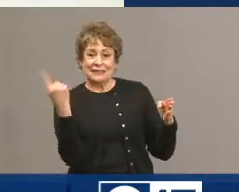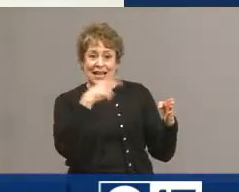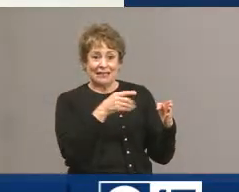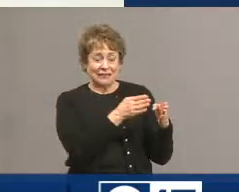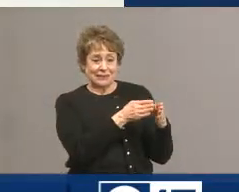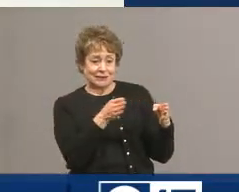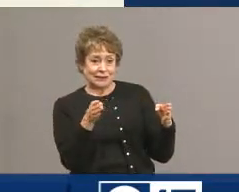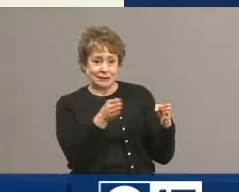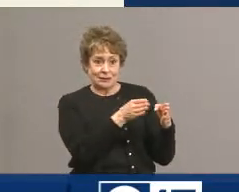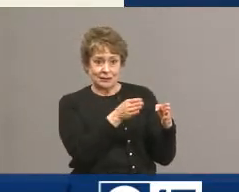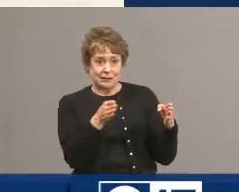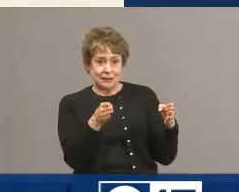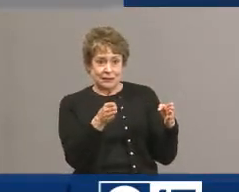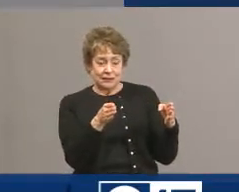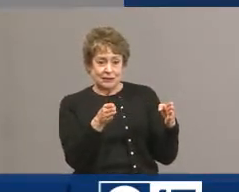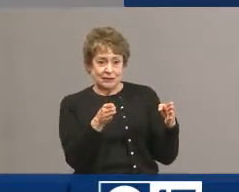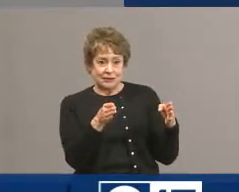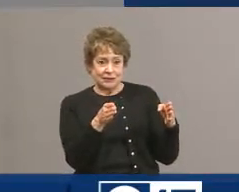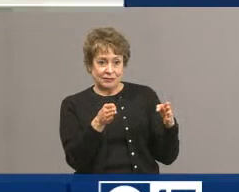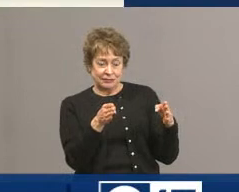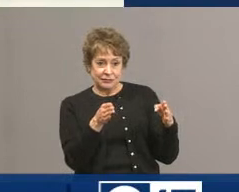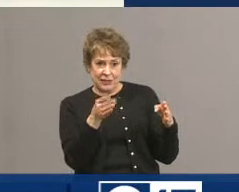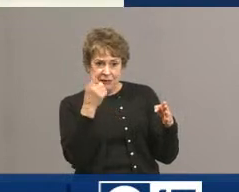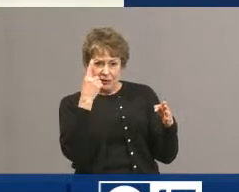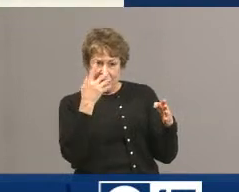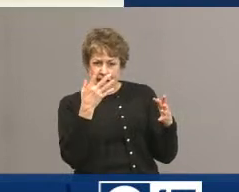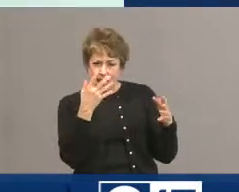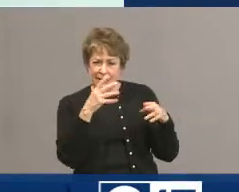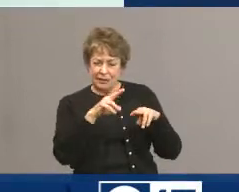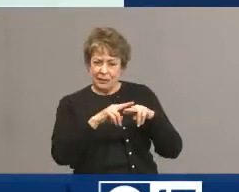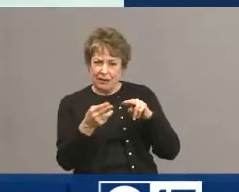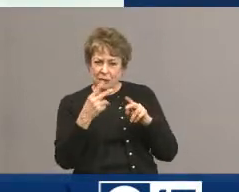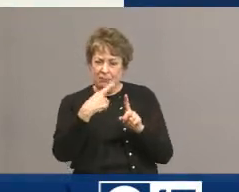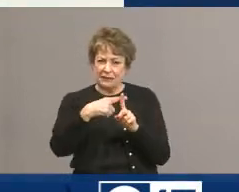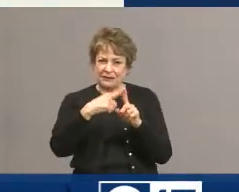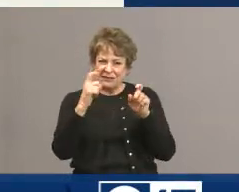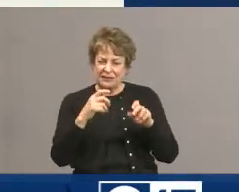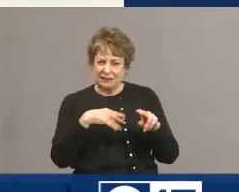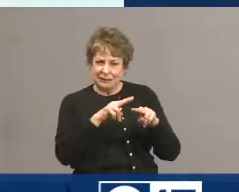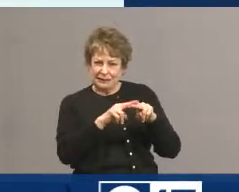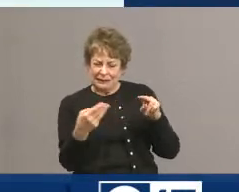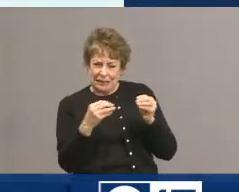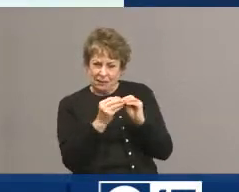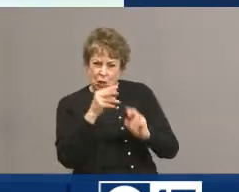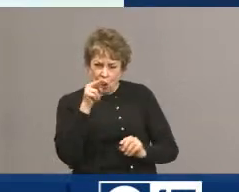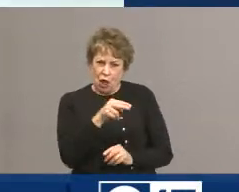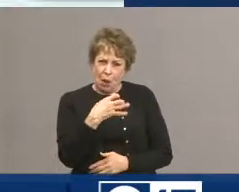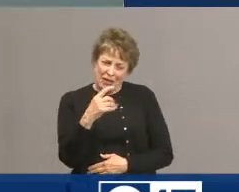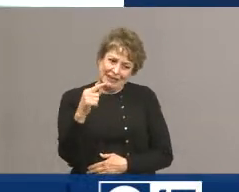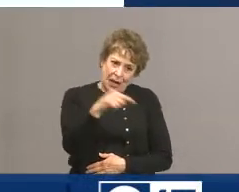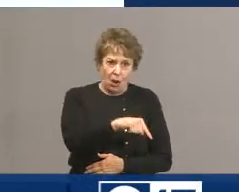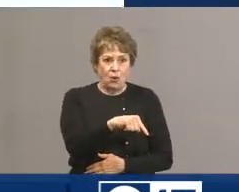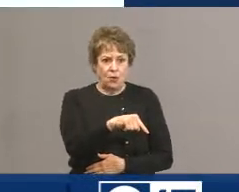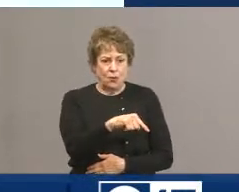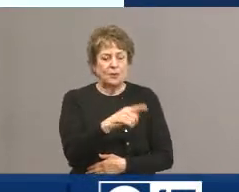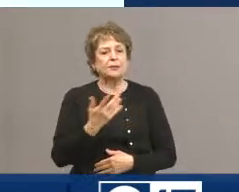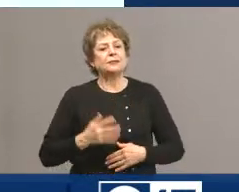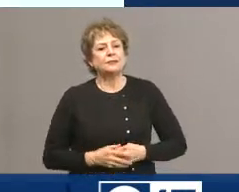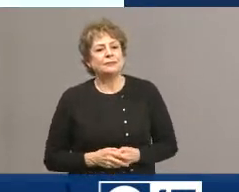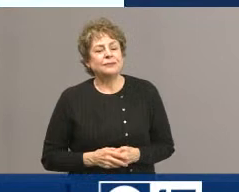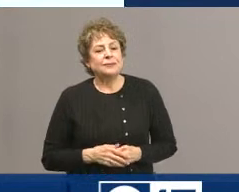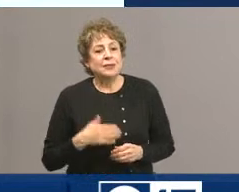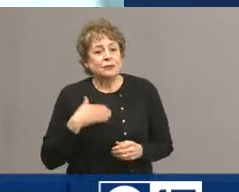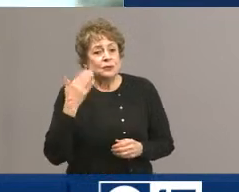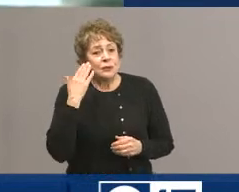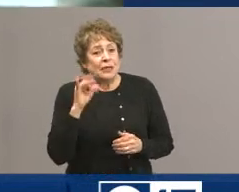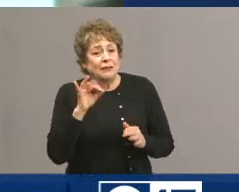This is where we are. Now, I don't know how well you can see this on your screen, but if you look at the cases, the first case happened